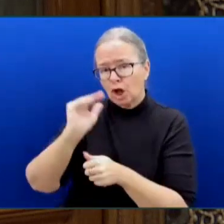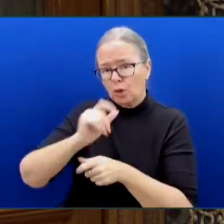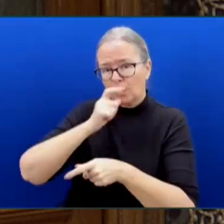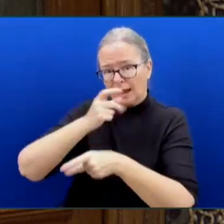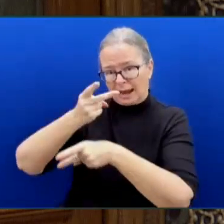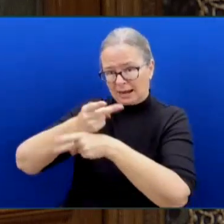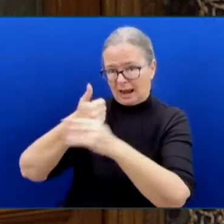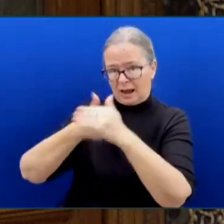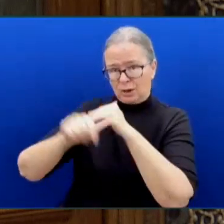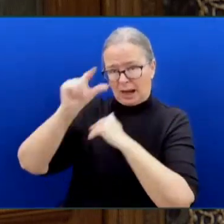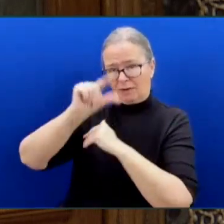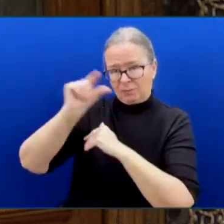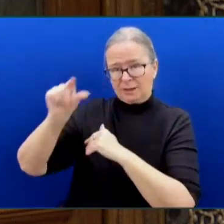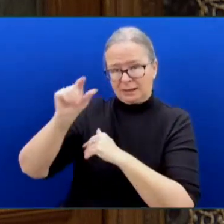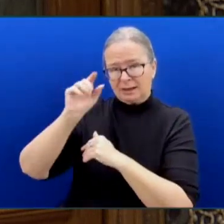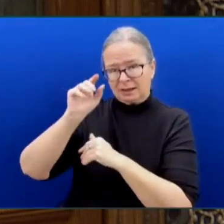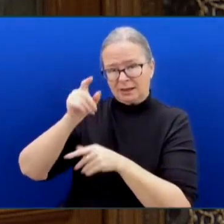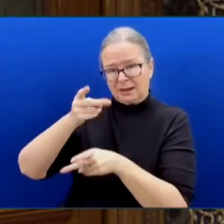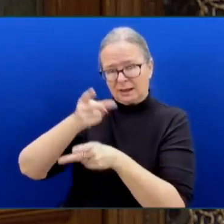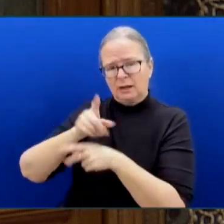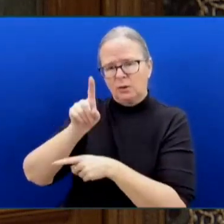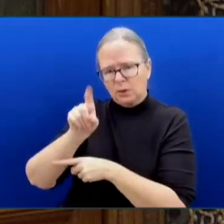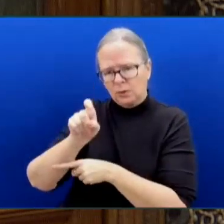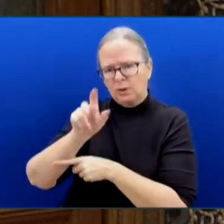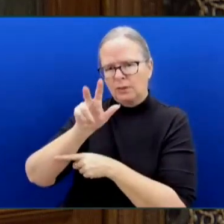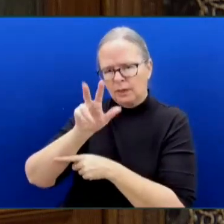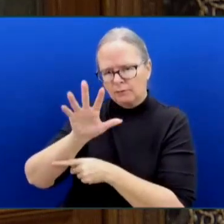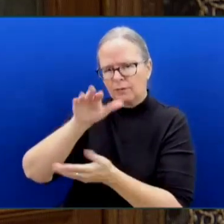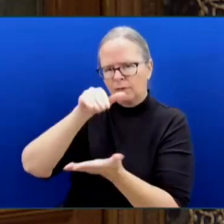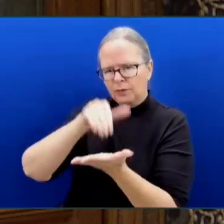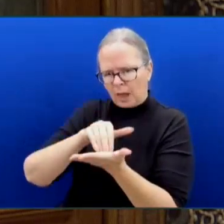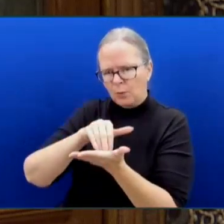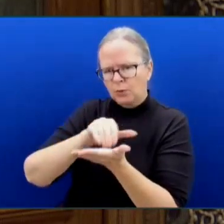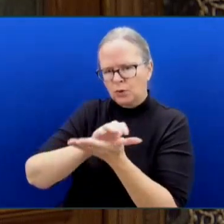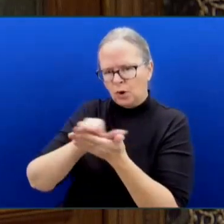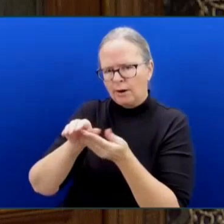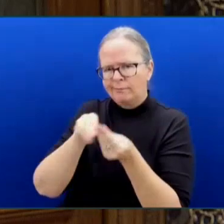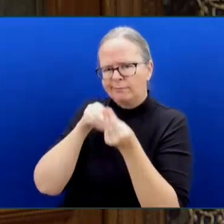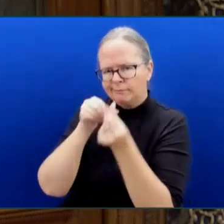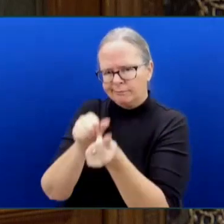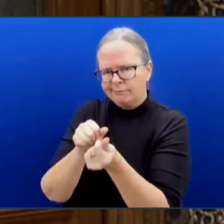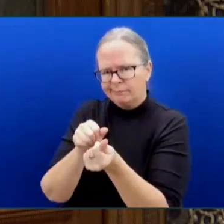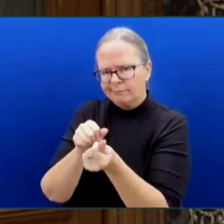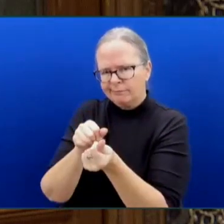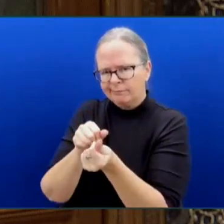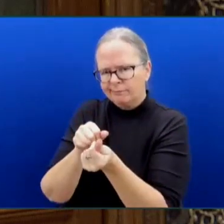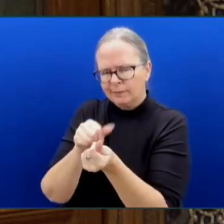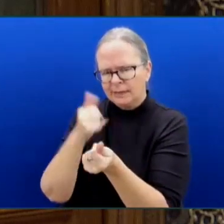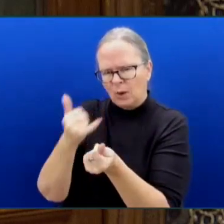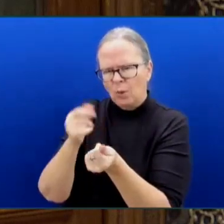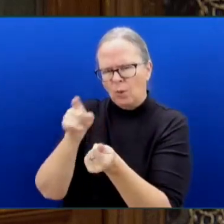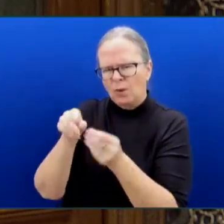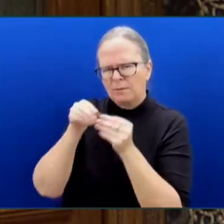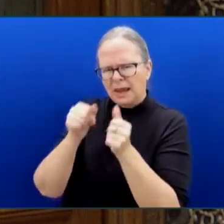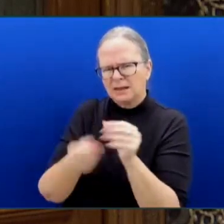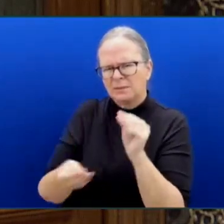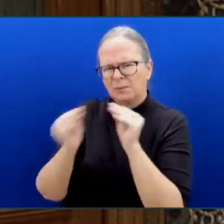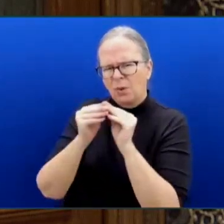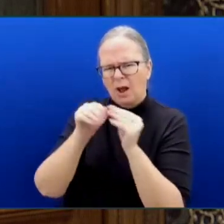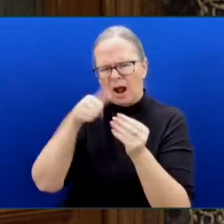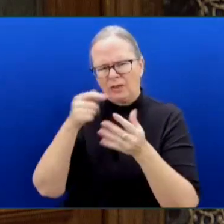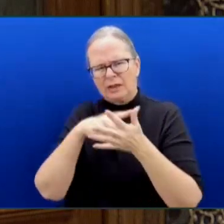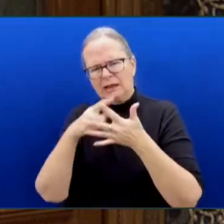through you to the minister, when is this government going to provide child welfare workers with a more diverse set of tools so they can